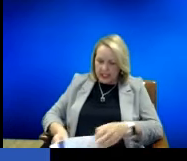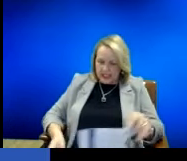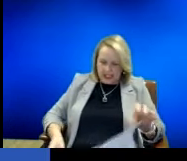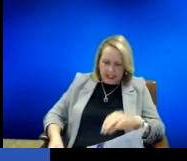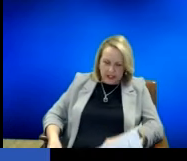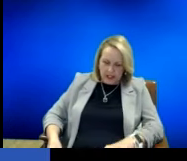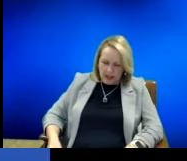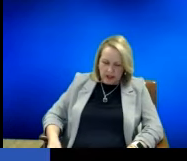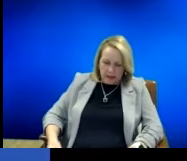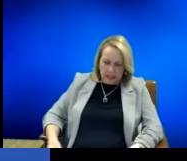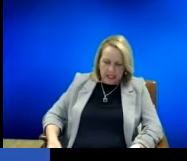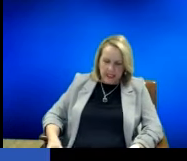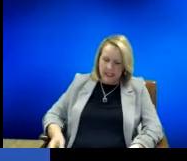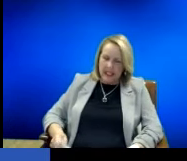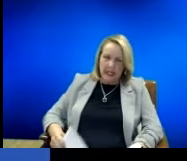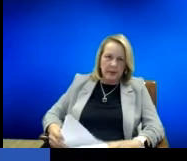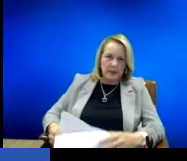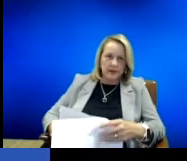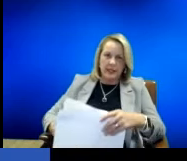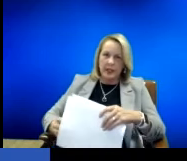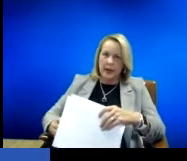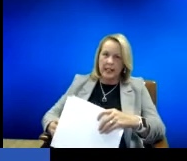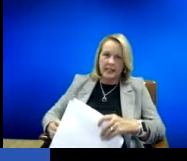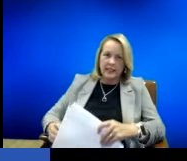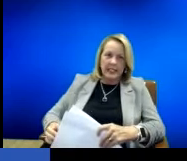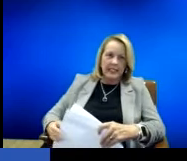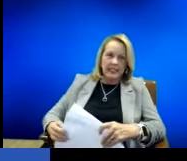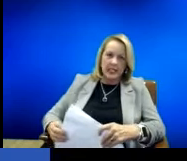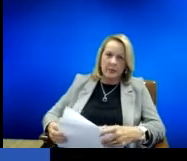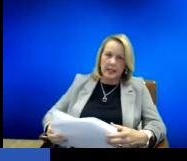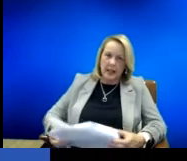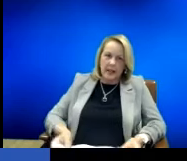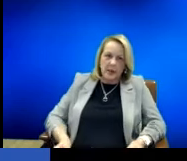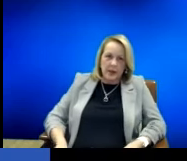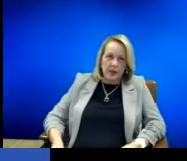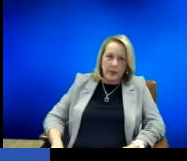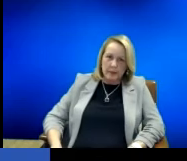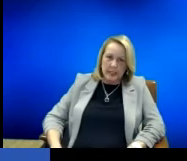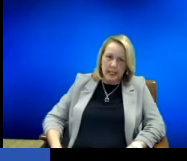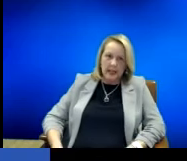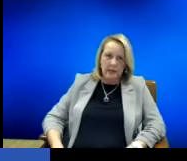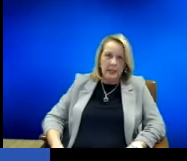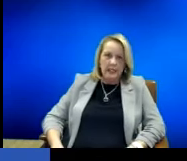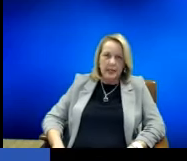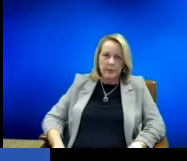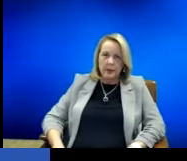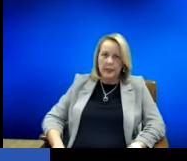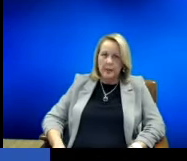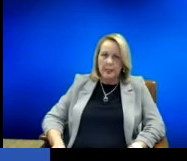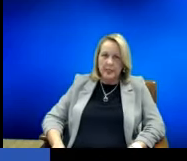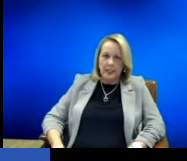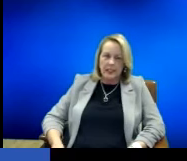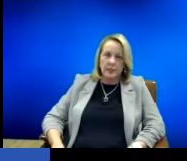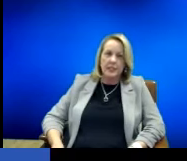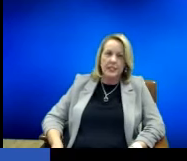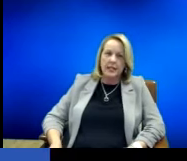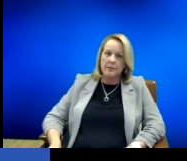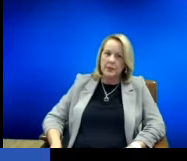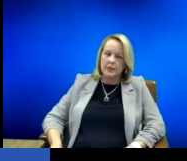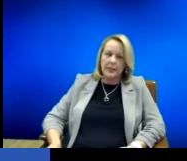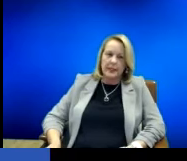very easy to get started with Texas ABLE. Go out to the texasable.org website, read that program